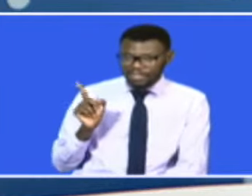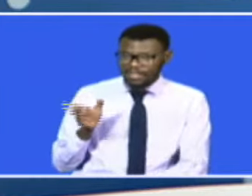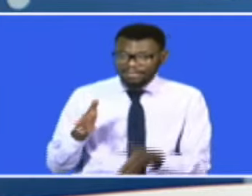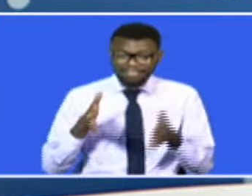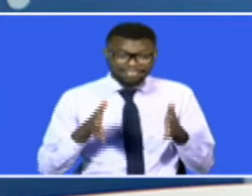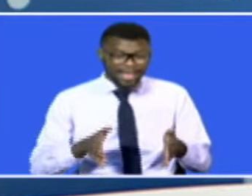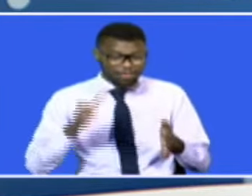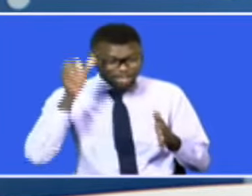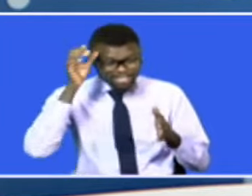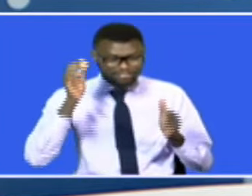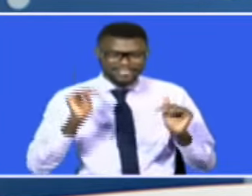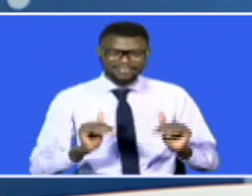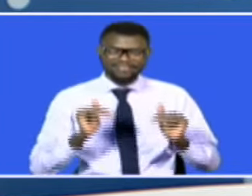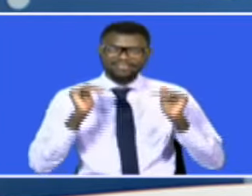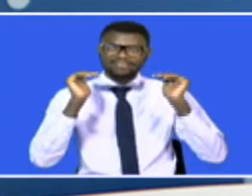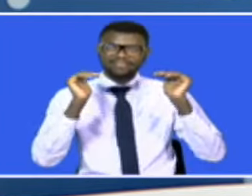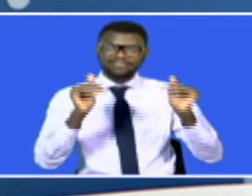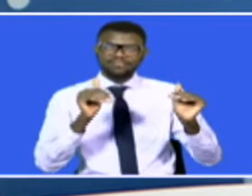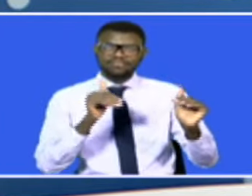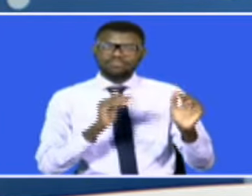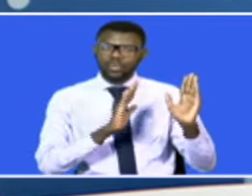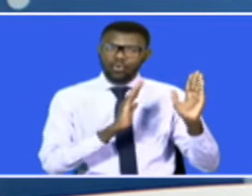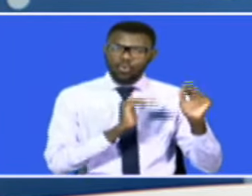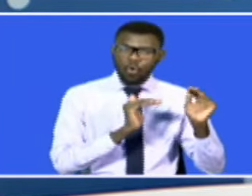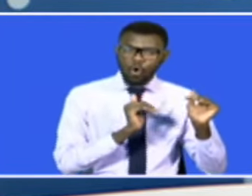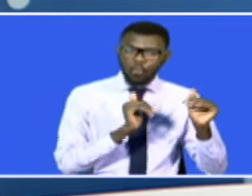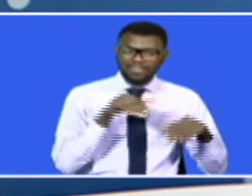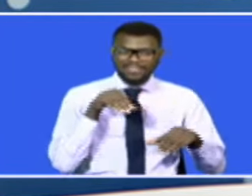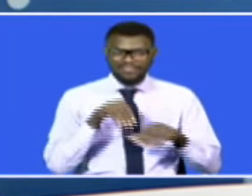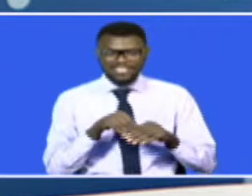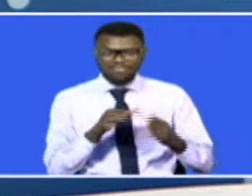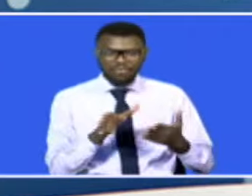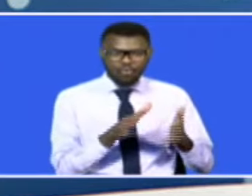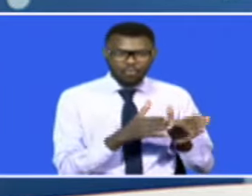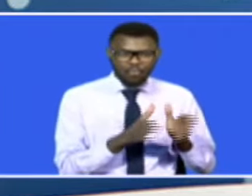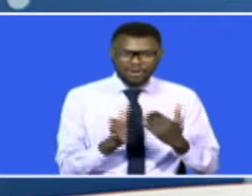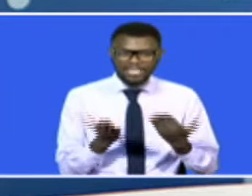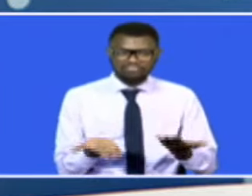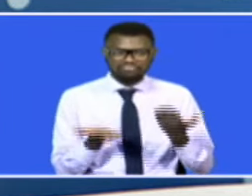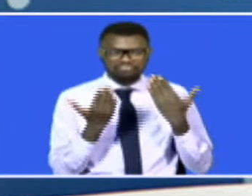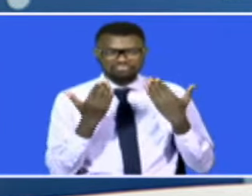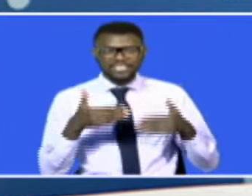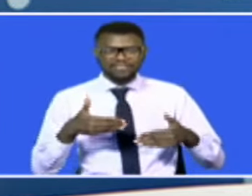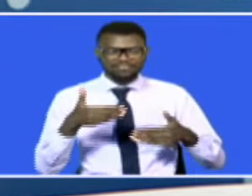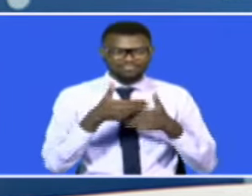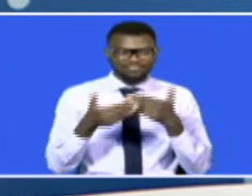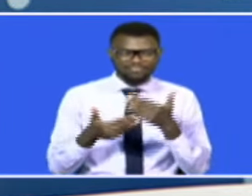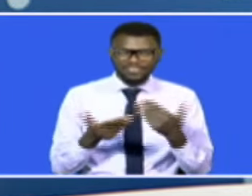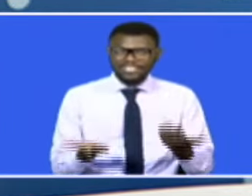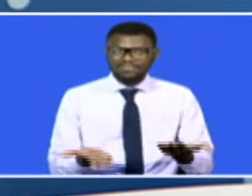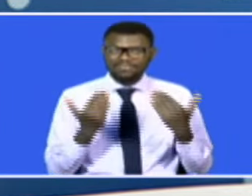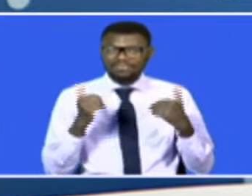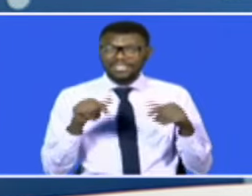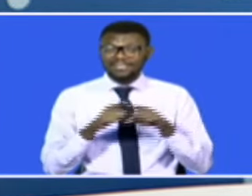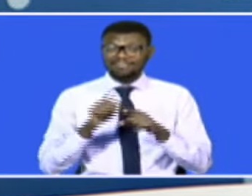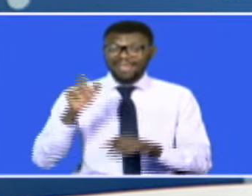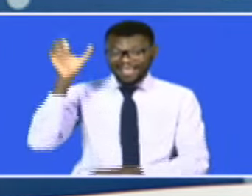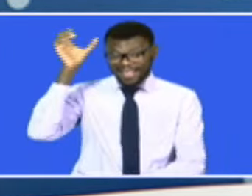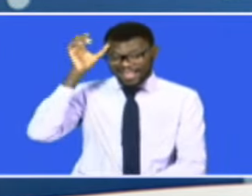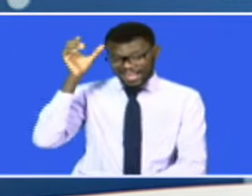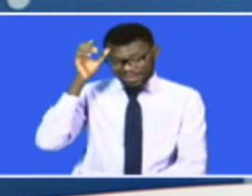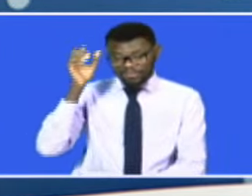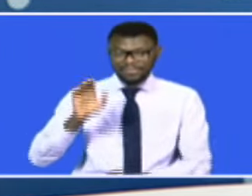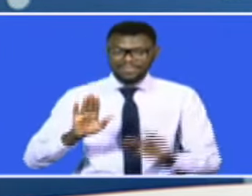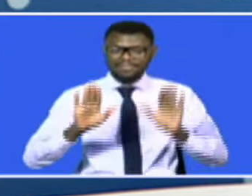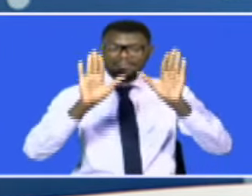elevation is expected to boost investment opportunities, enhance infrastructure, and position Eldoret as a key